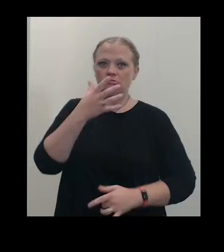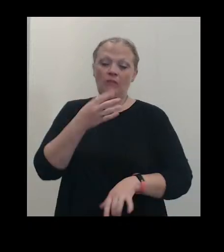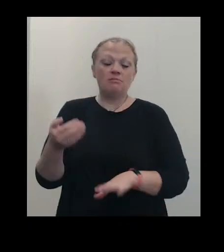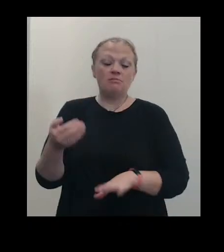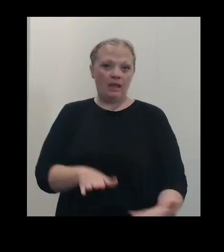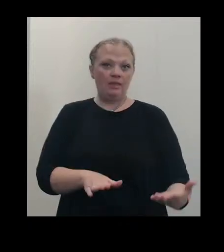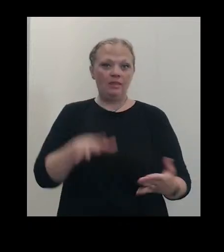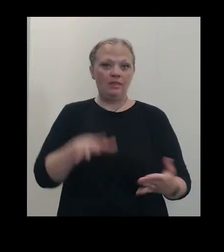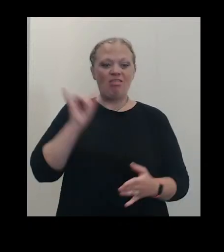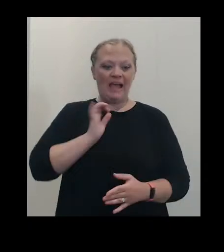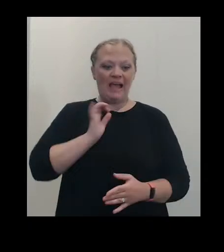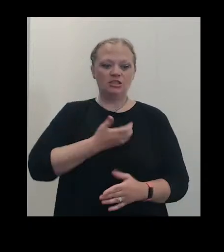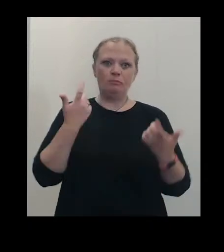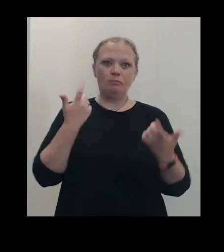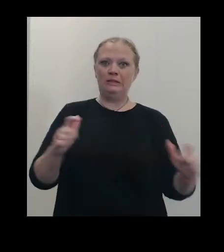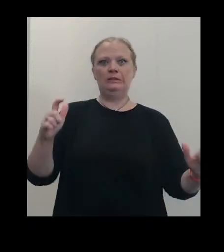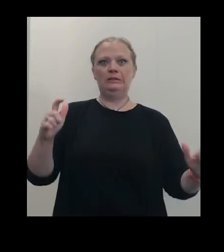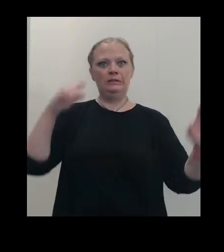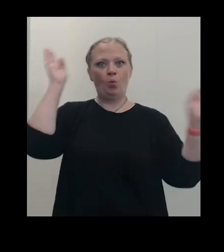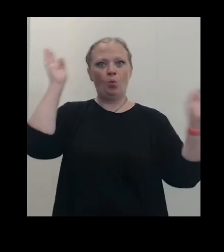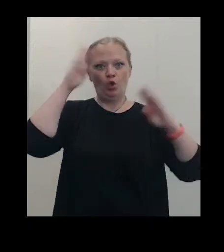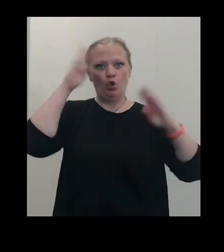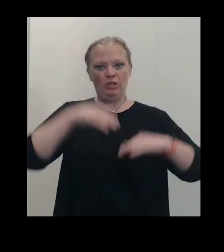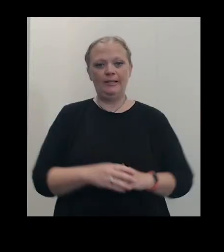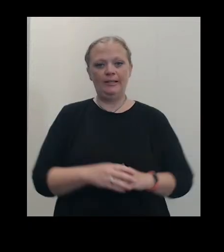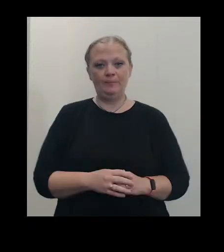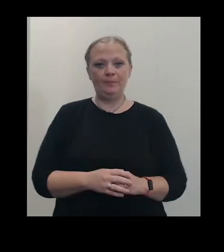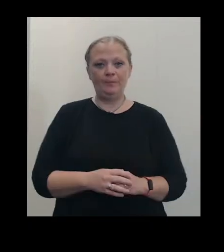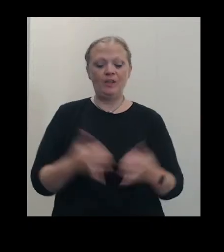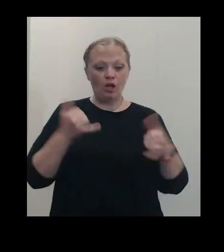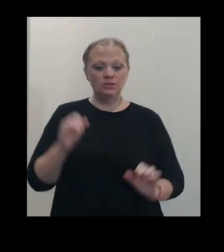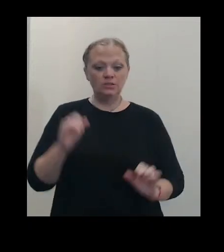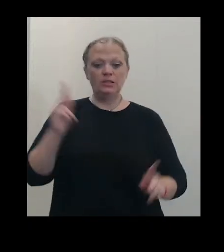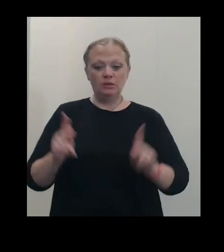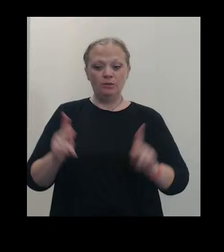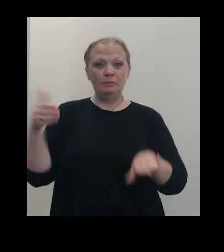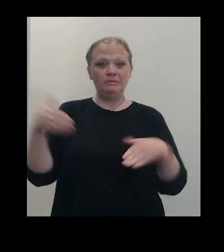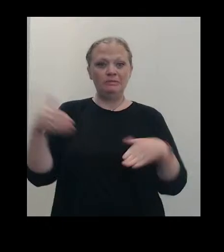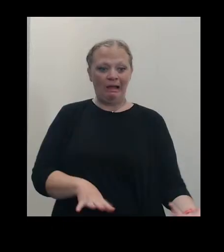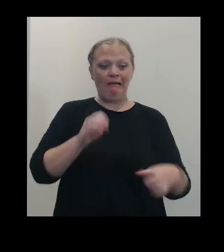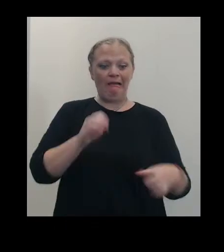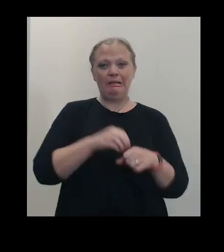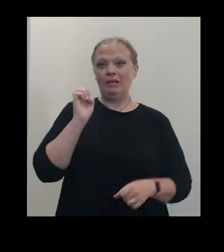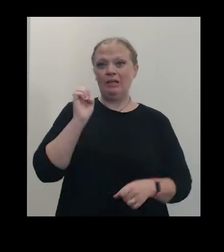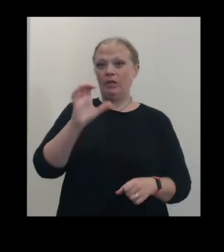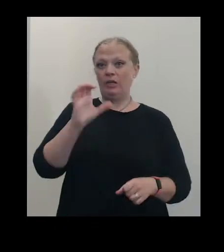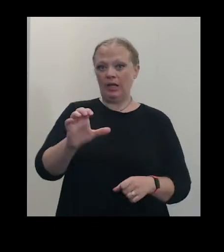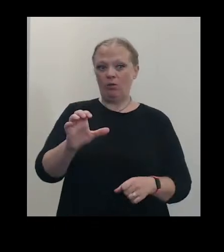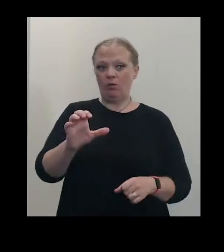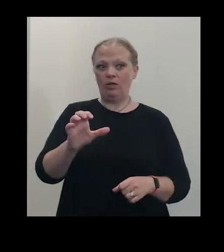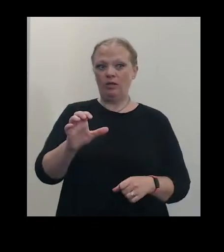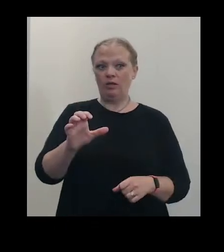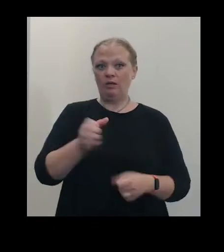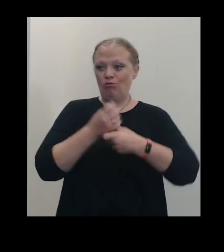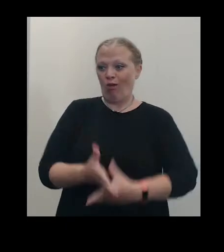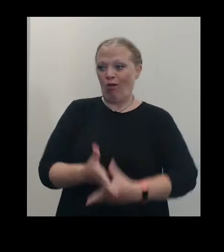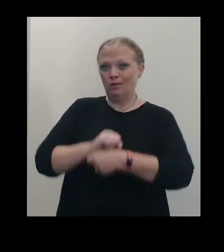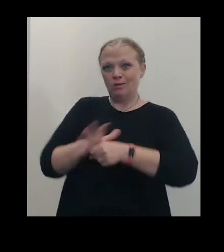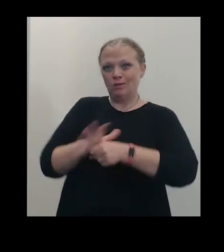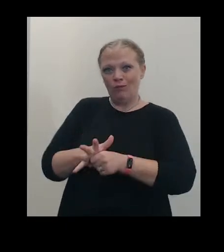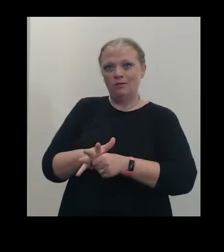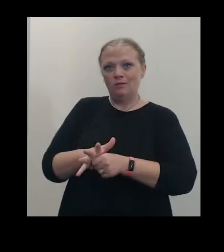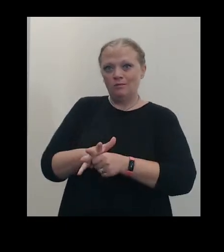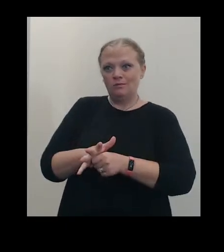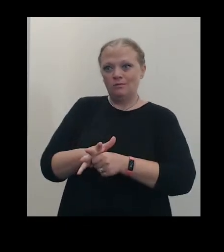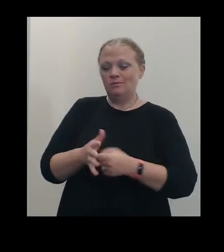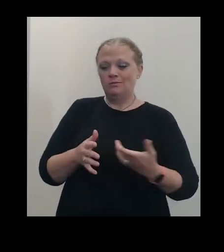That is our big worry, of course. There are still people dying in Erie County as a result of COVID-19.